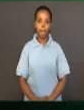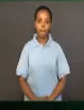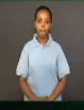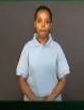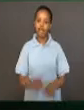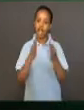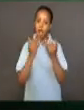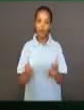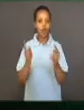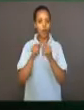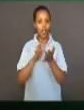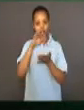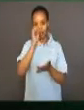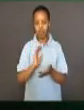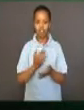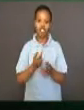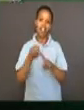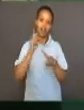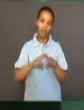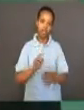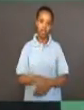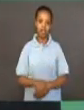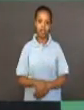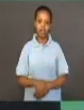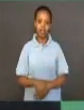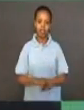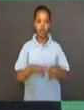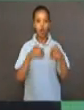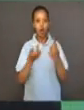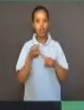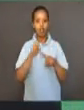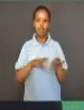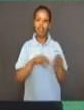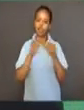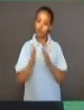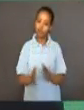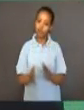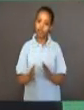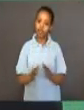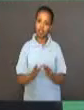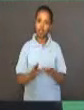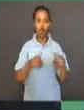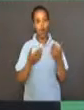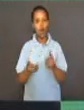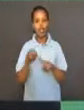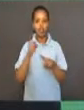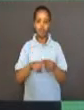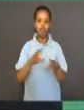Let's get back to our lesson. Welcome back, students. Welcome back,